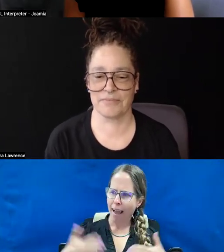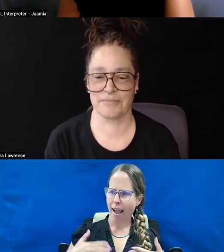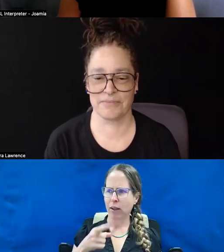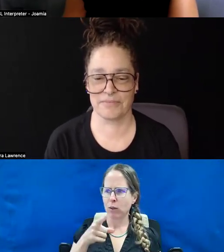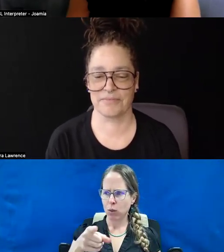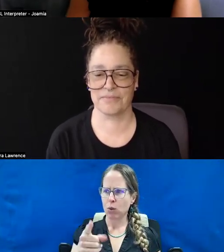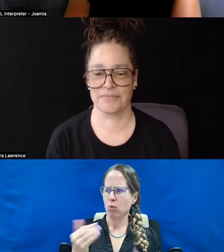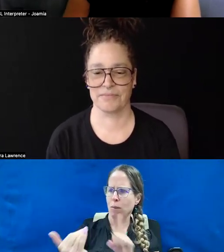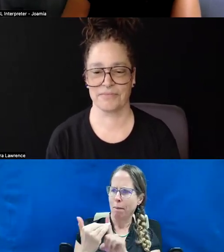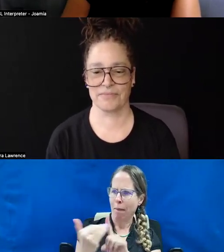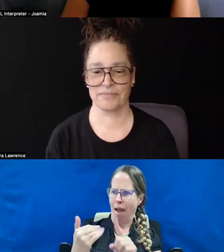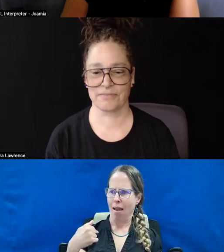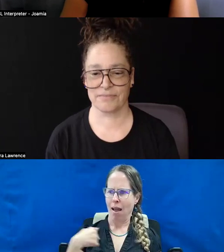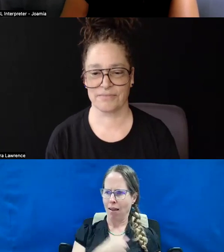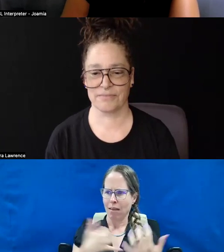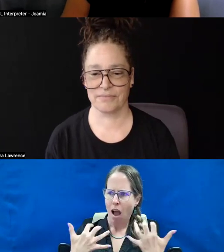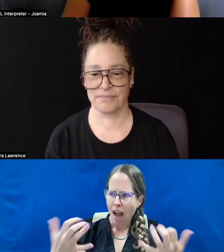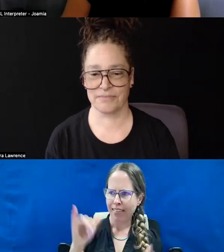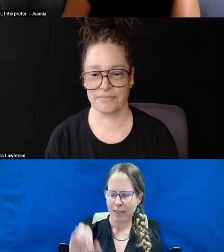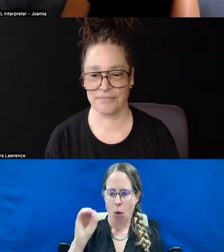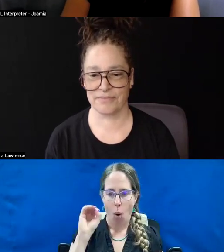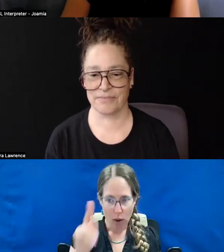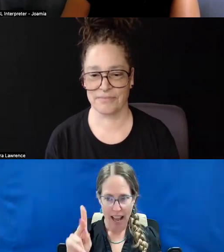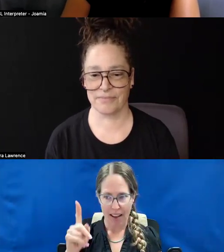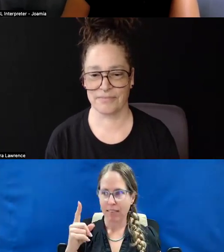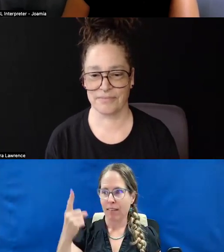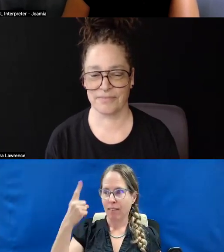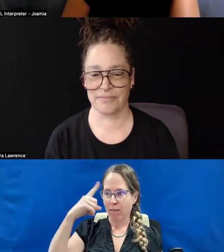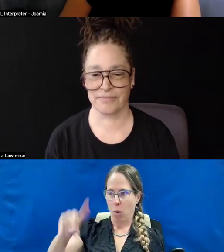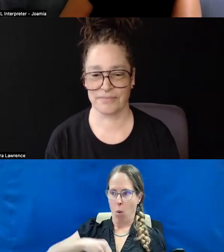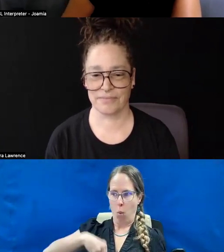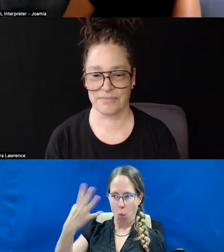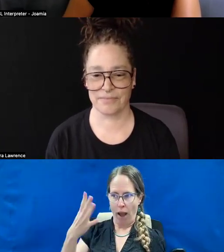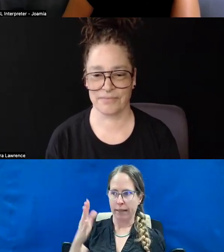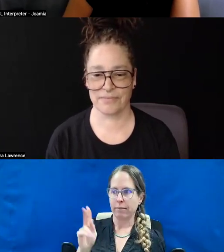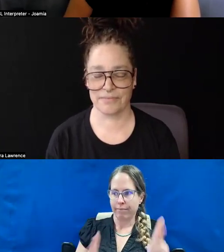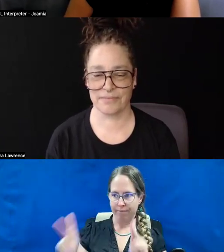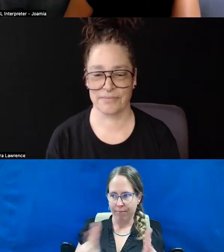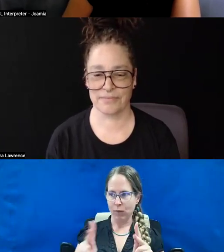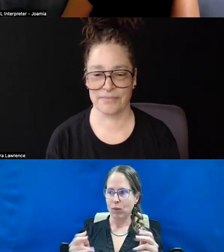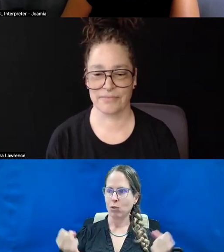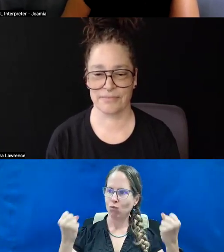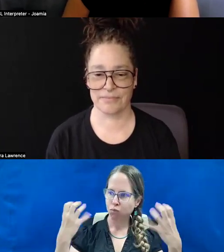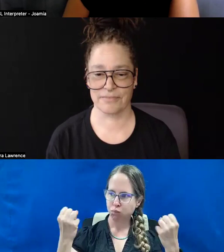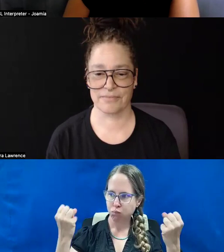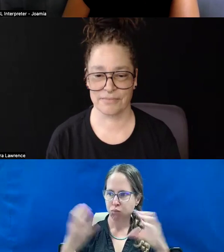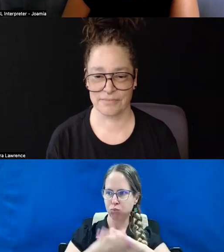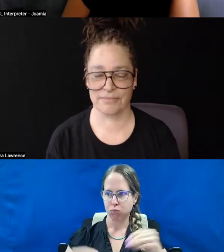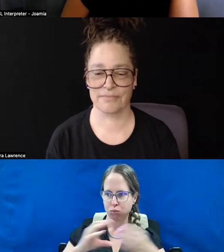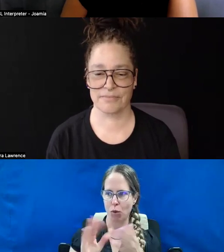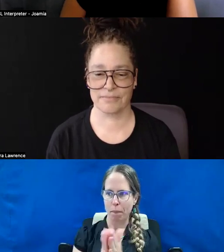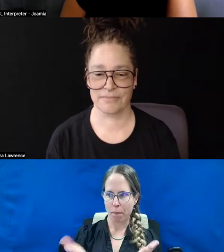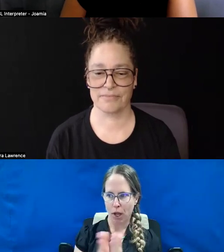thank you, Laura. I'm really glad that you reminded the audience that it's okay for white folks